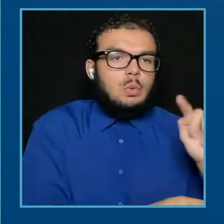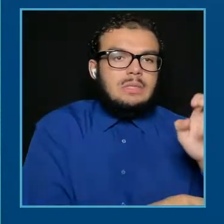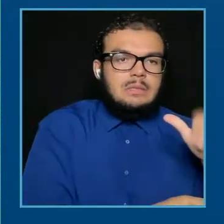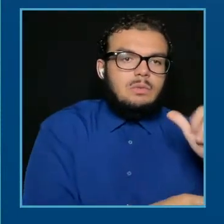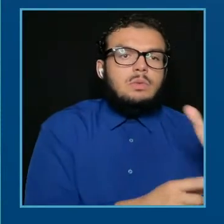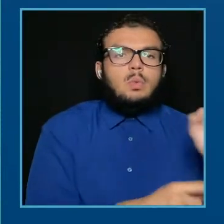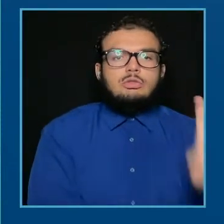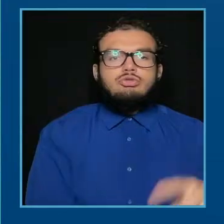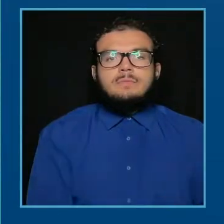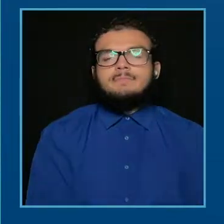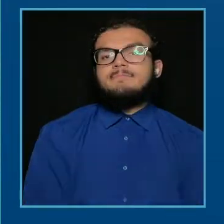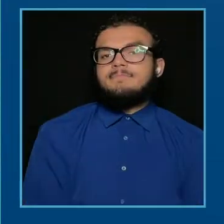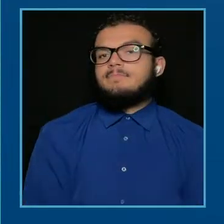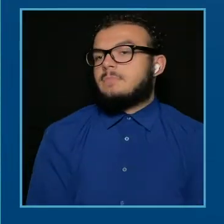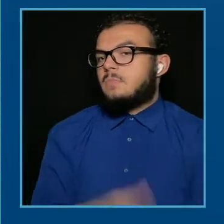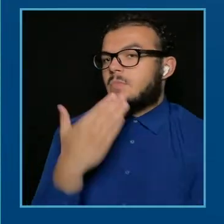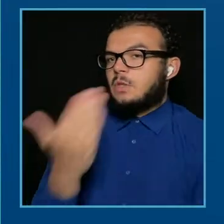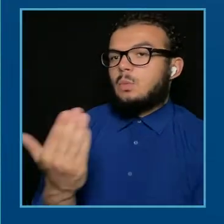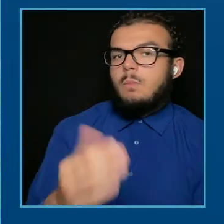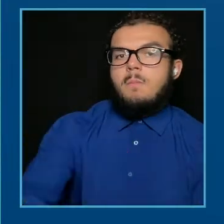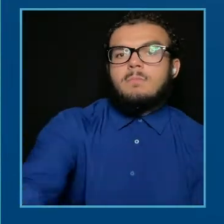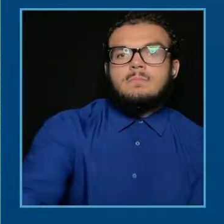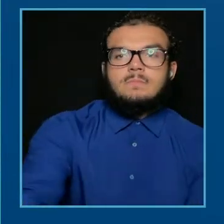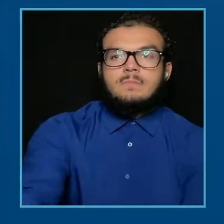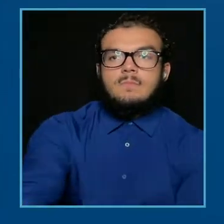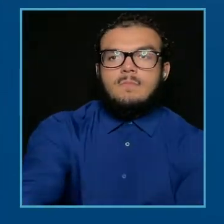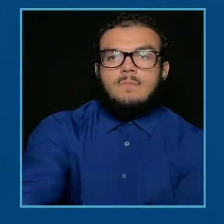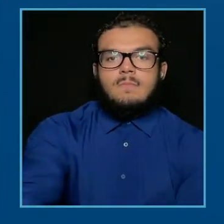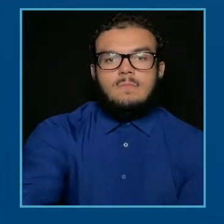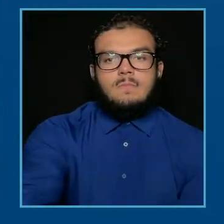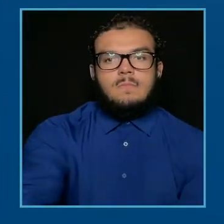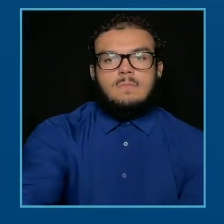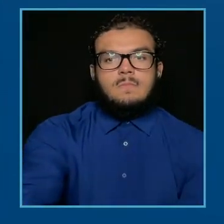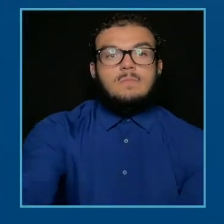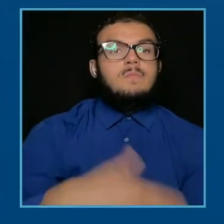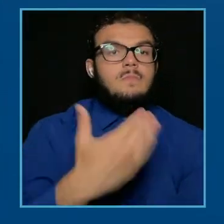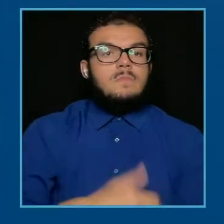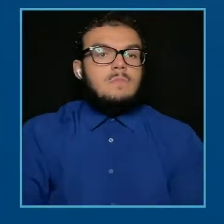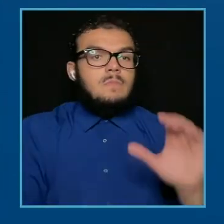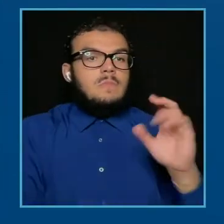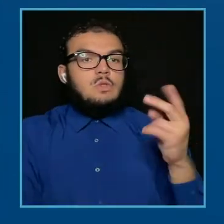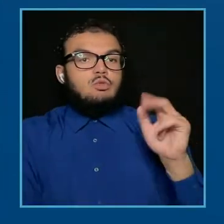Thank you, Supervisor. Yes, Christine Pelosi.